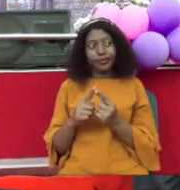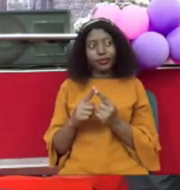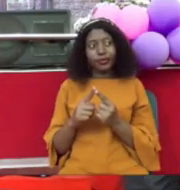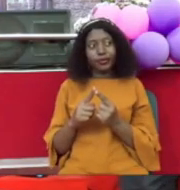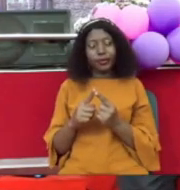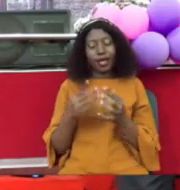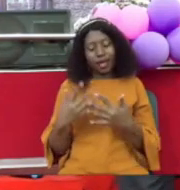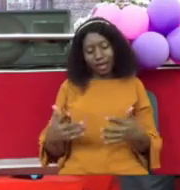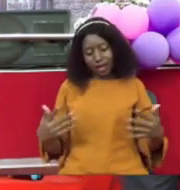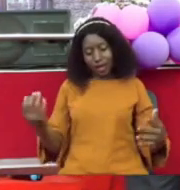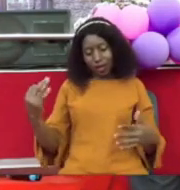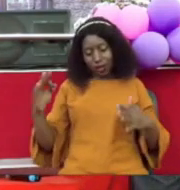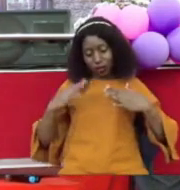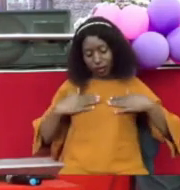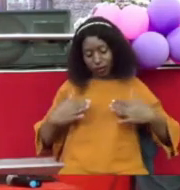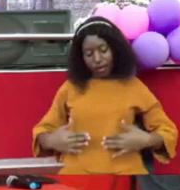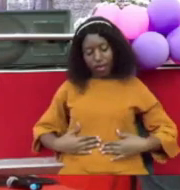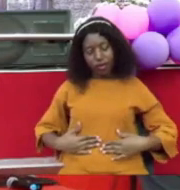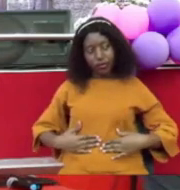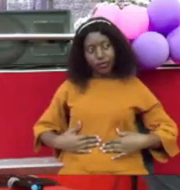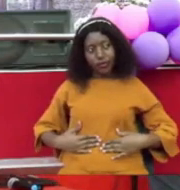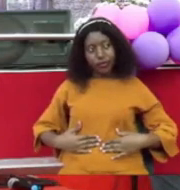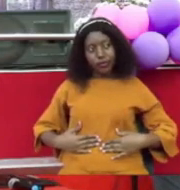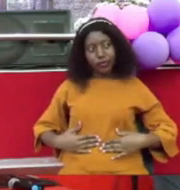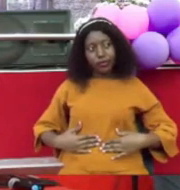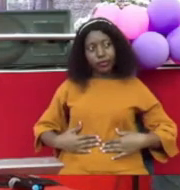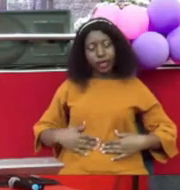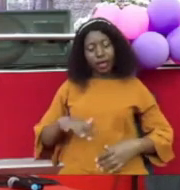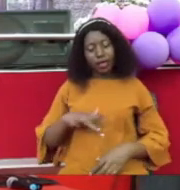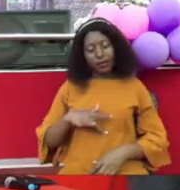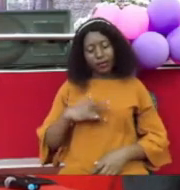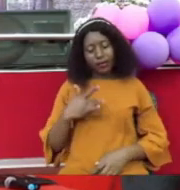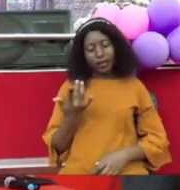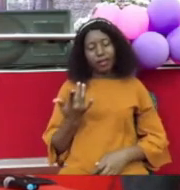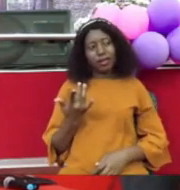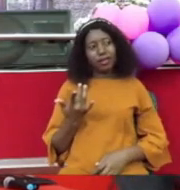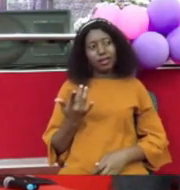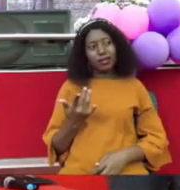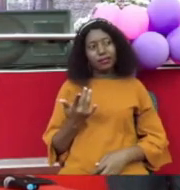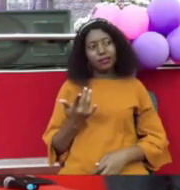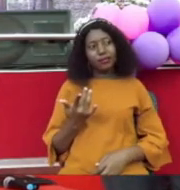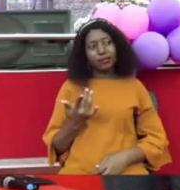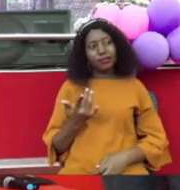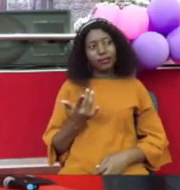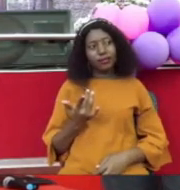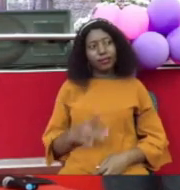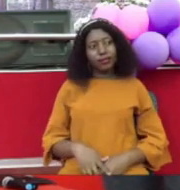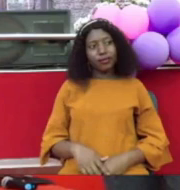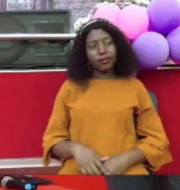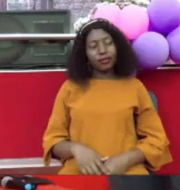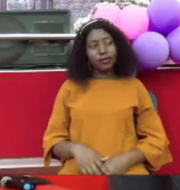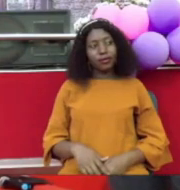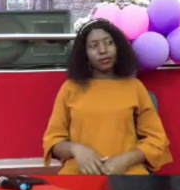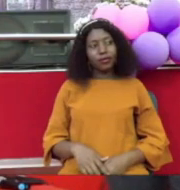things of the flesh. Mambo ya kimwili. The feelings. Yale, yani tamaa, ama hisia.